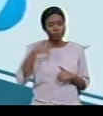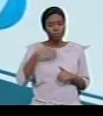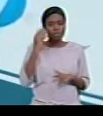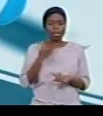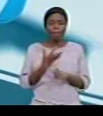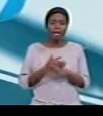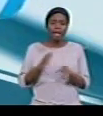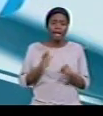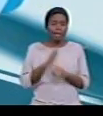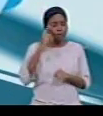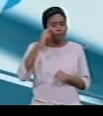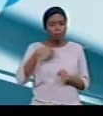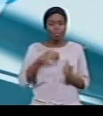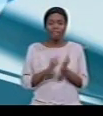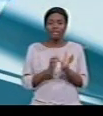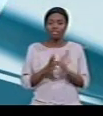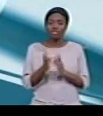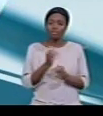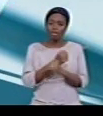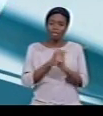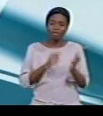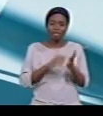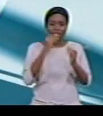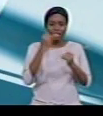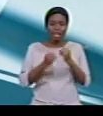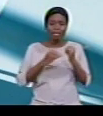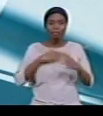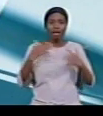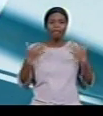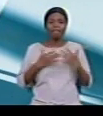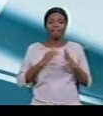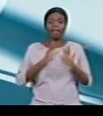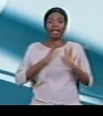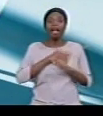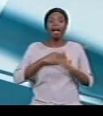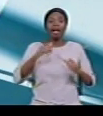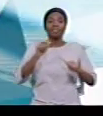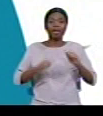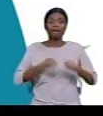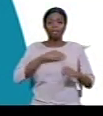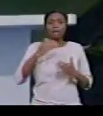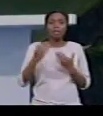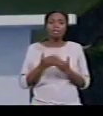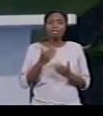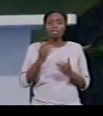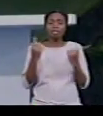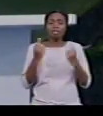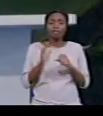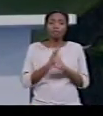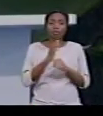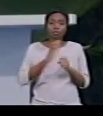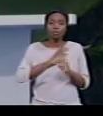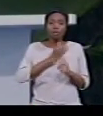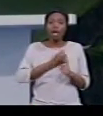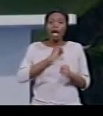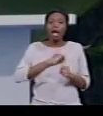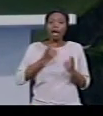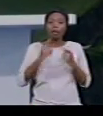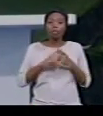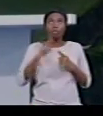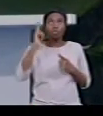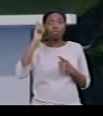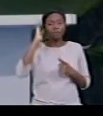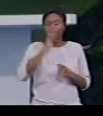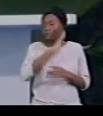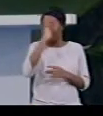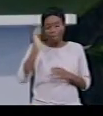saves. This ends my fear and doubt. A sinful soul, I come to him. He will never cast me out.